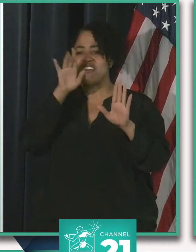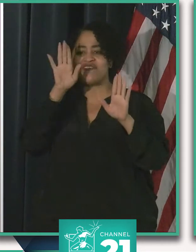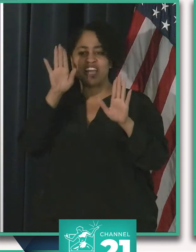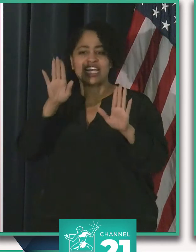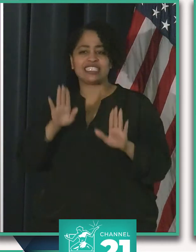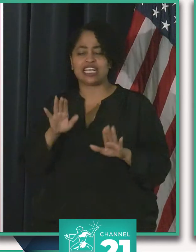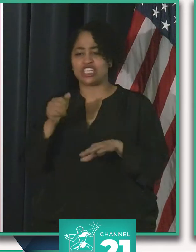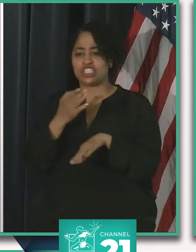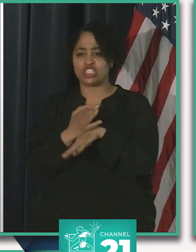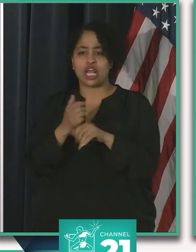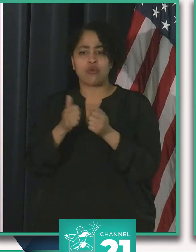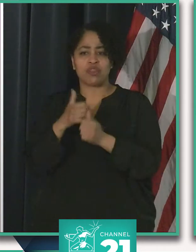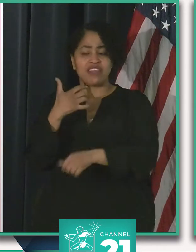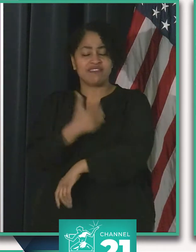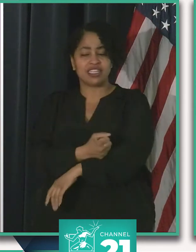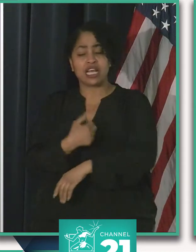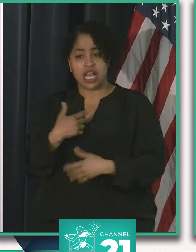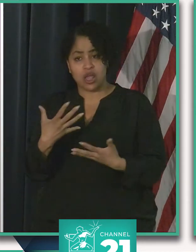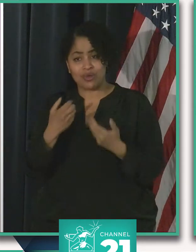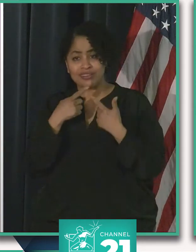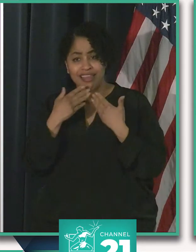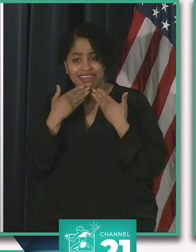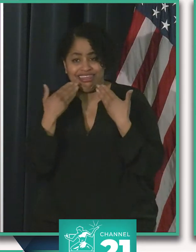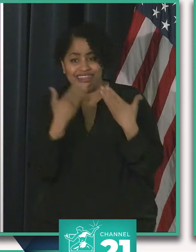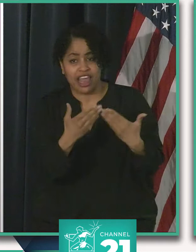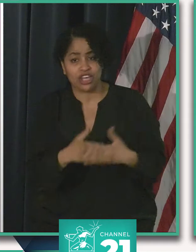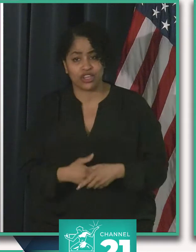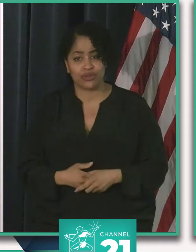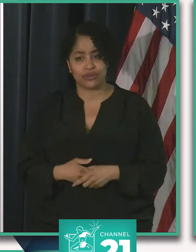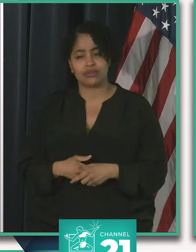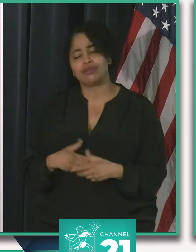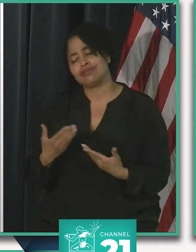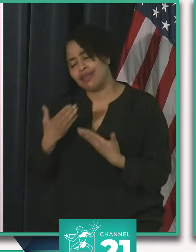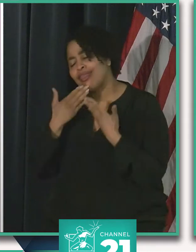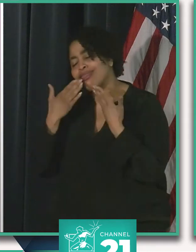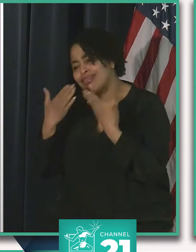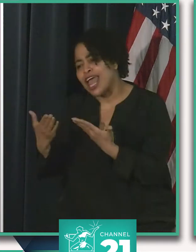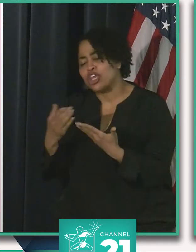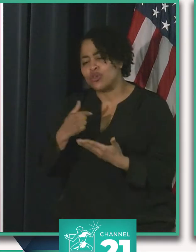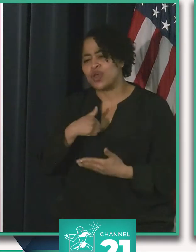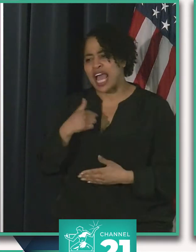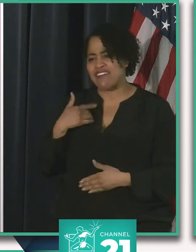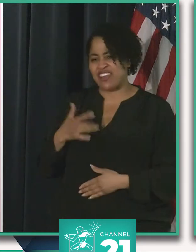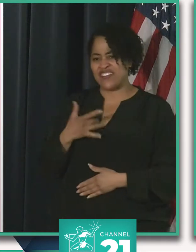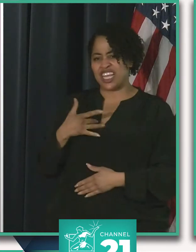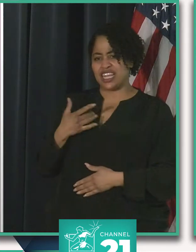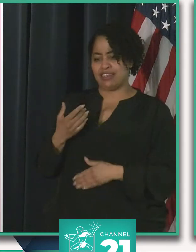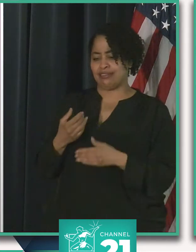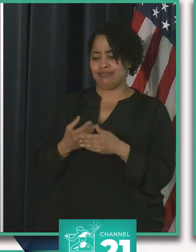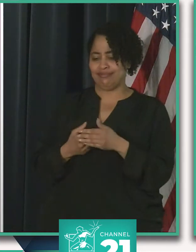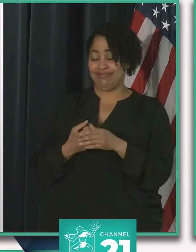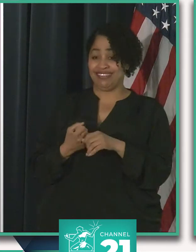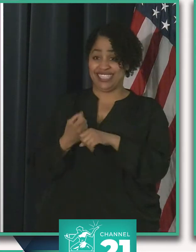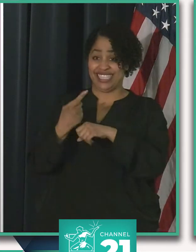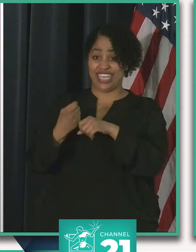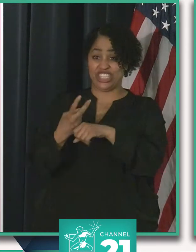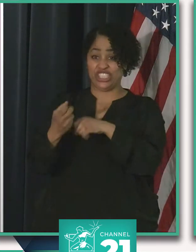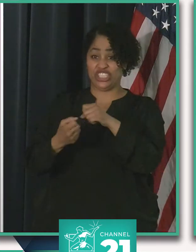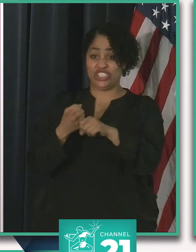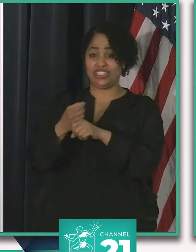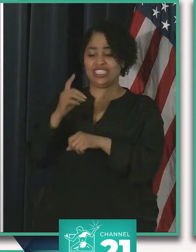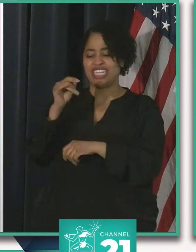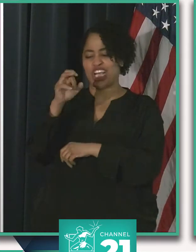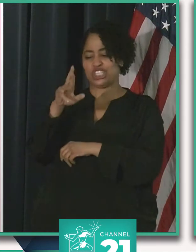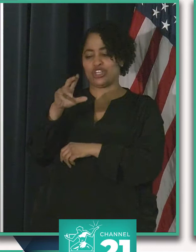with the vaccination, and I just wanted to say thank you. Well, thank you. And I have a feeling in the next few years, the Dexter